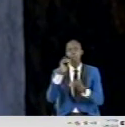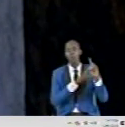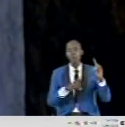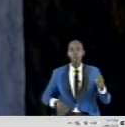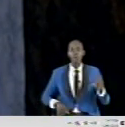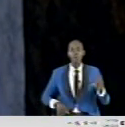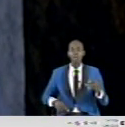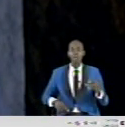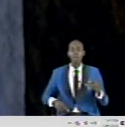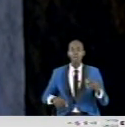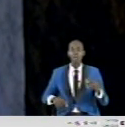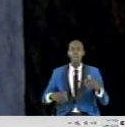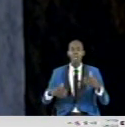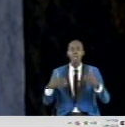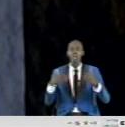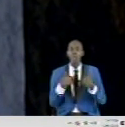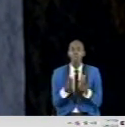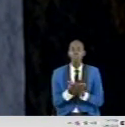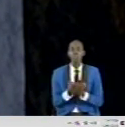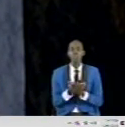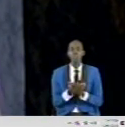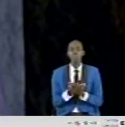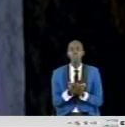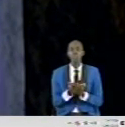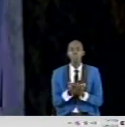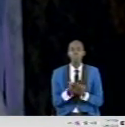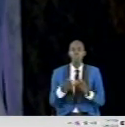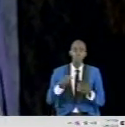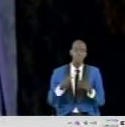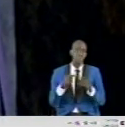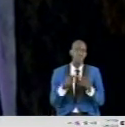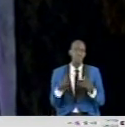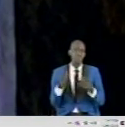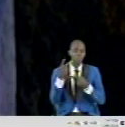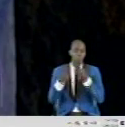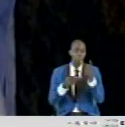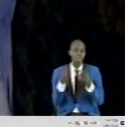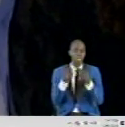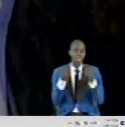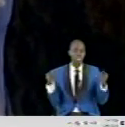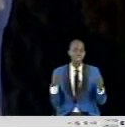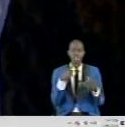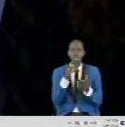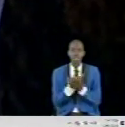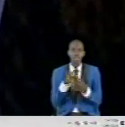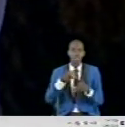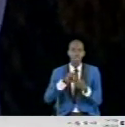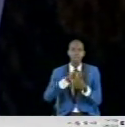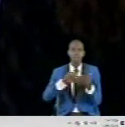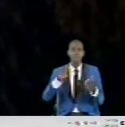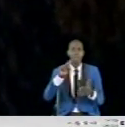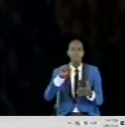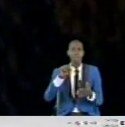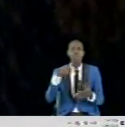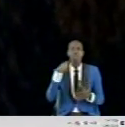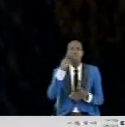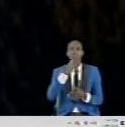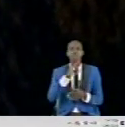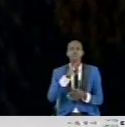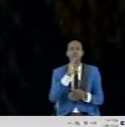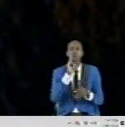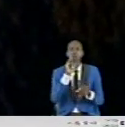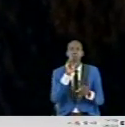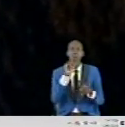dashed in pieces the enemy and any embossing leaven it says who is like unto thee